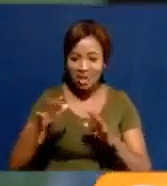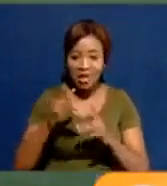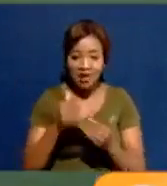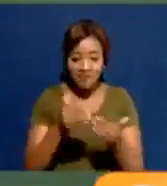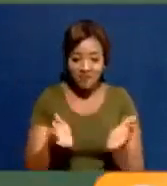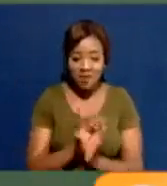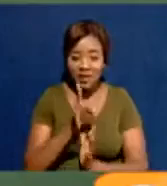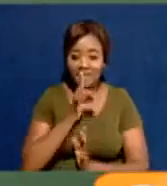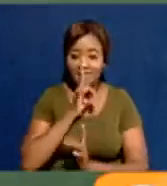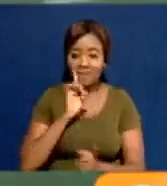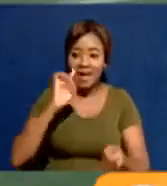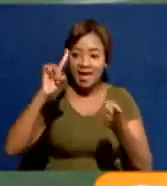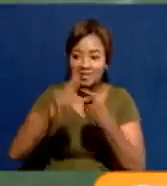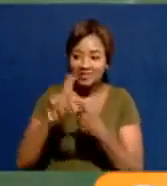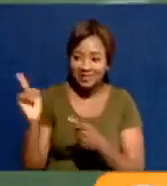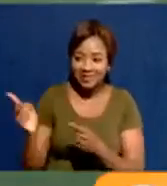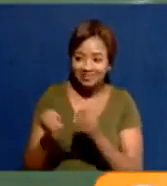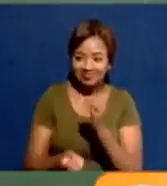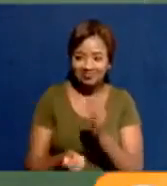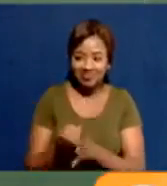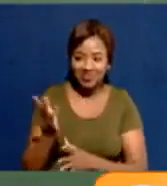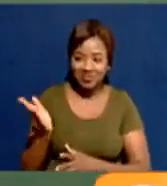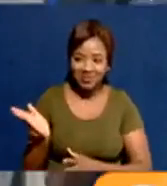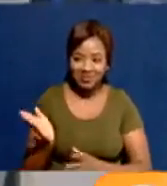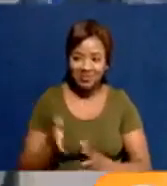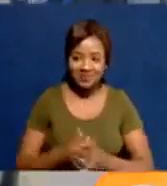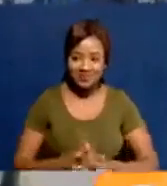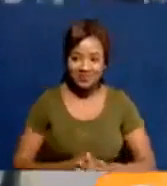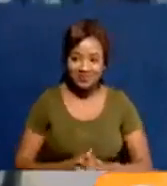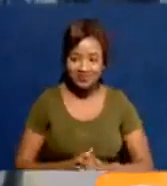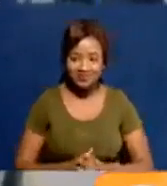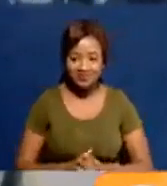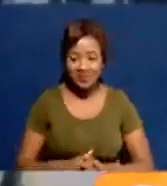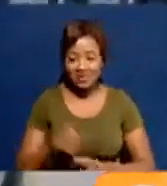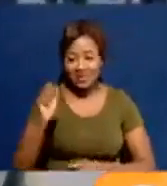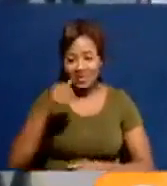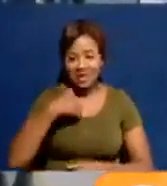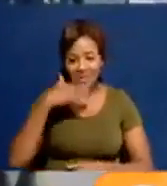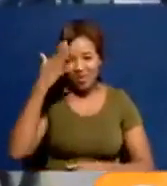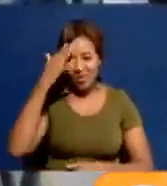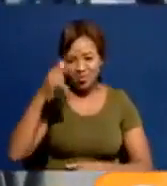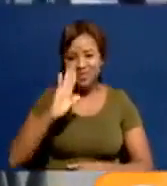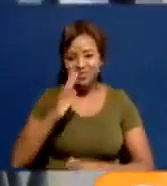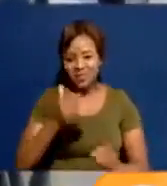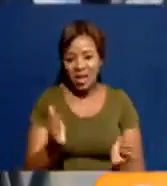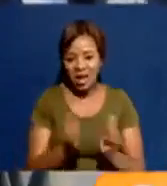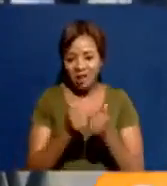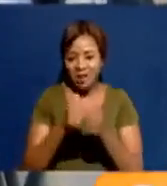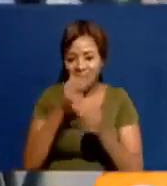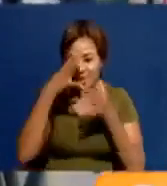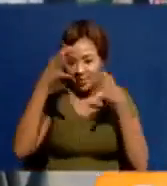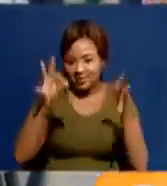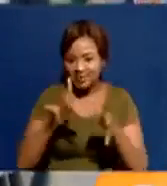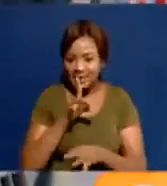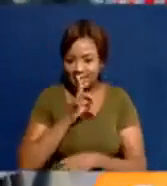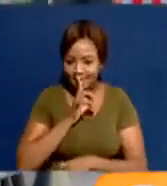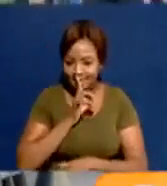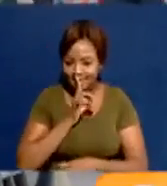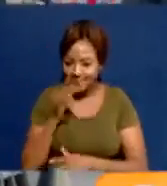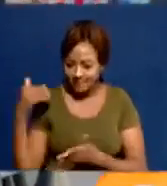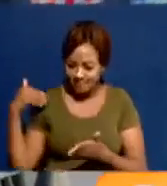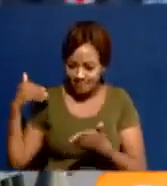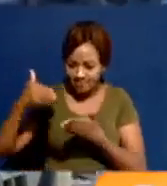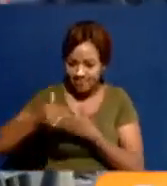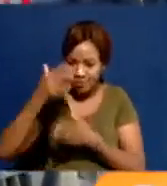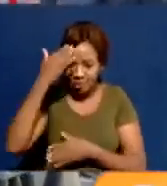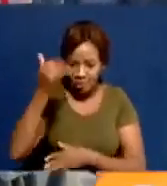under wraps until his unveiling. I knew that that was going to happen, and that's why I kept it very quiet all these years, you know, because